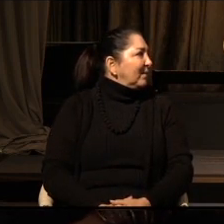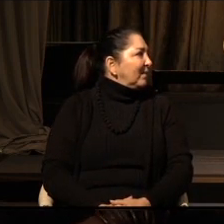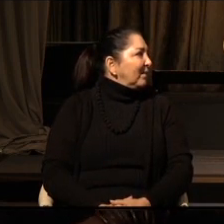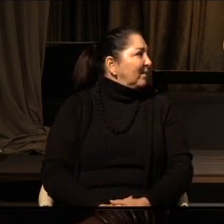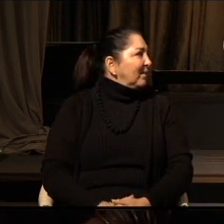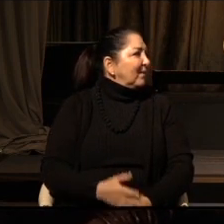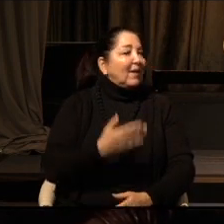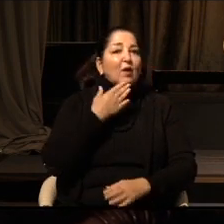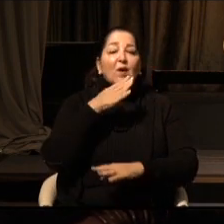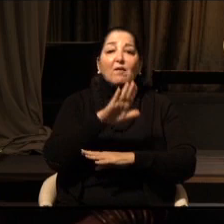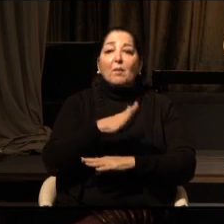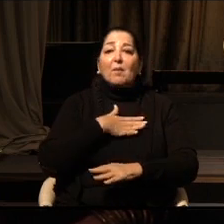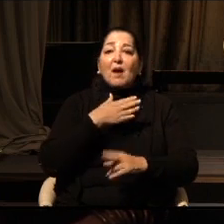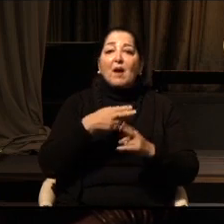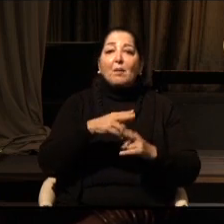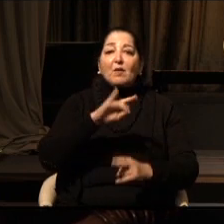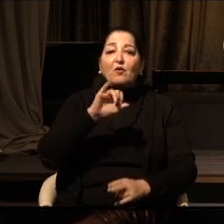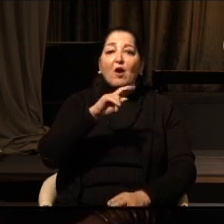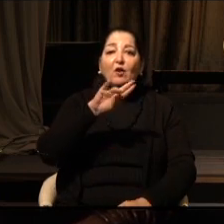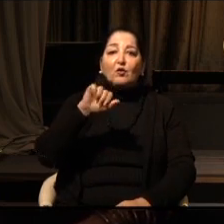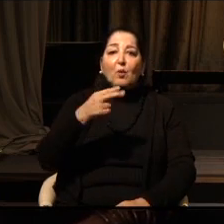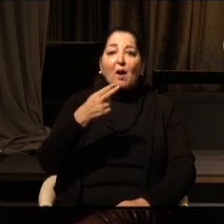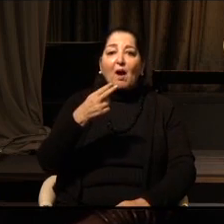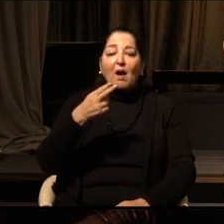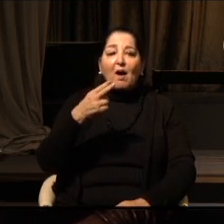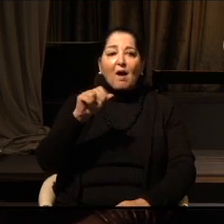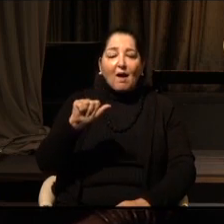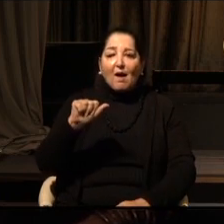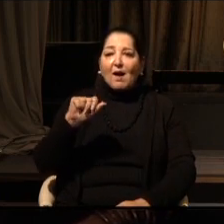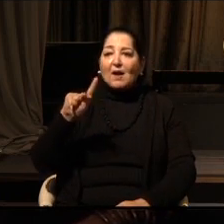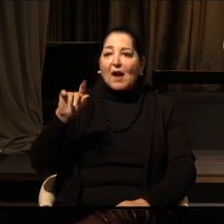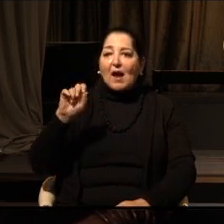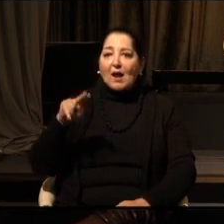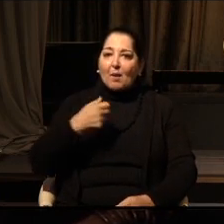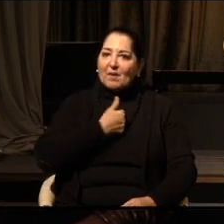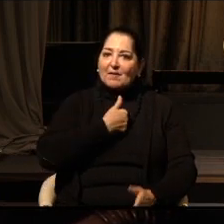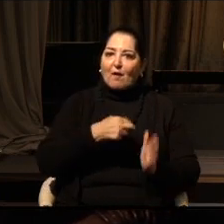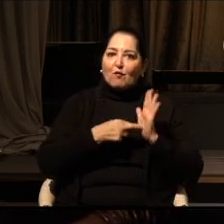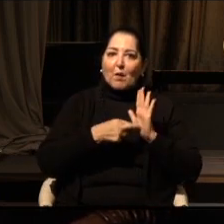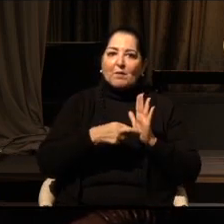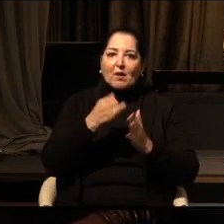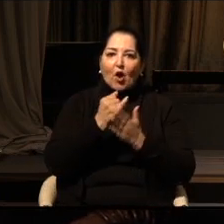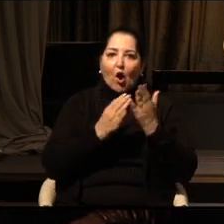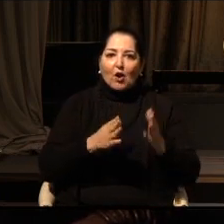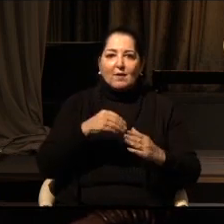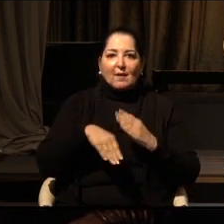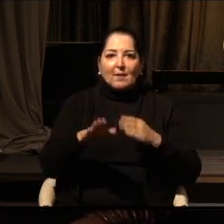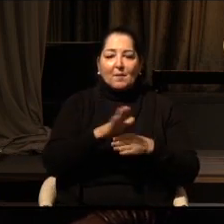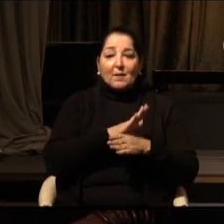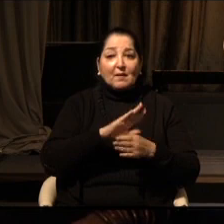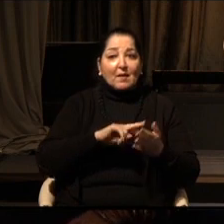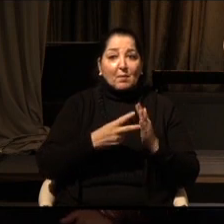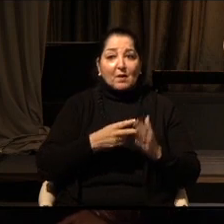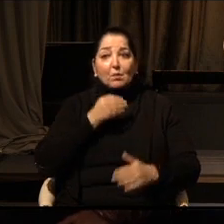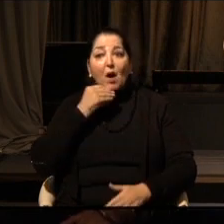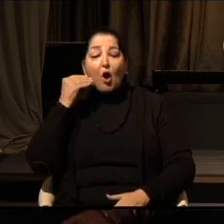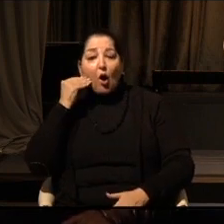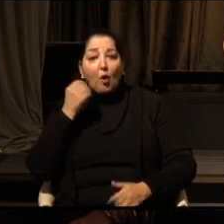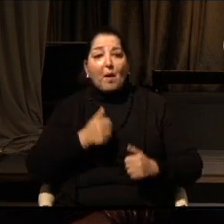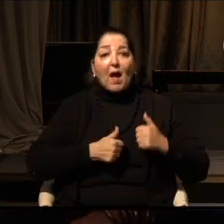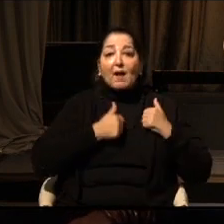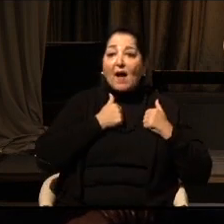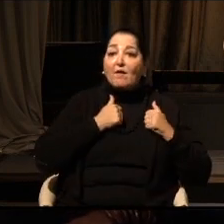Good afternoon. My name is Joshua Kane. I'm a self-represented artist in this business, which means my home life and my work